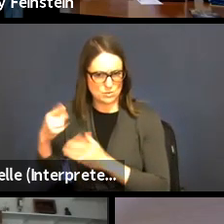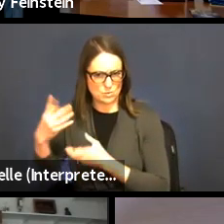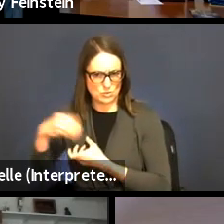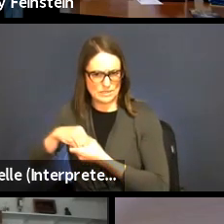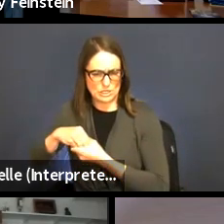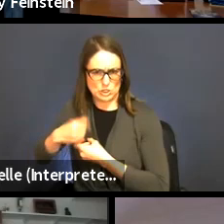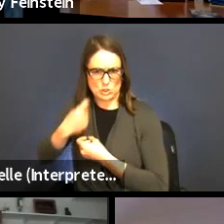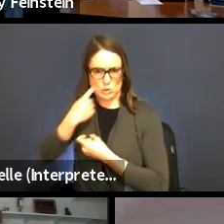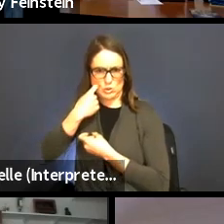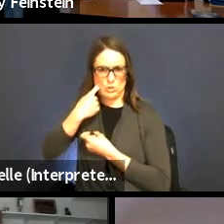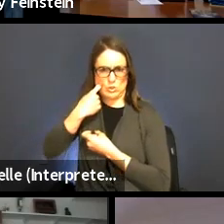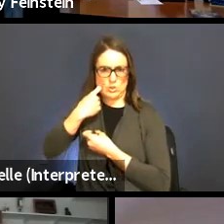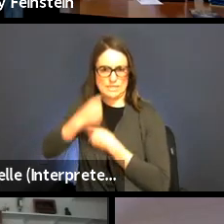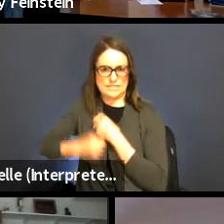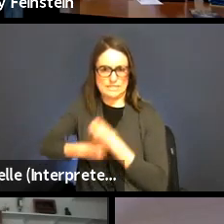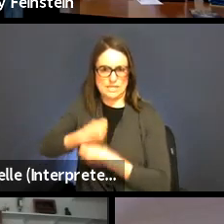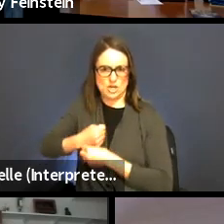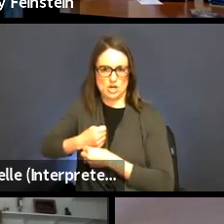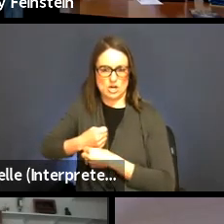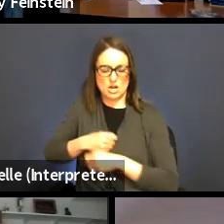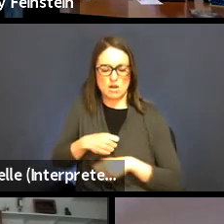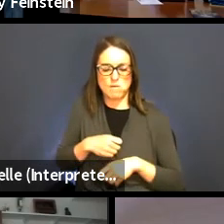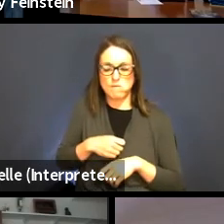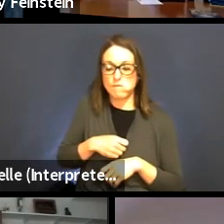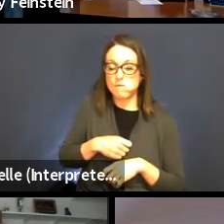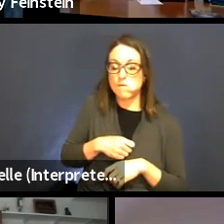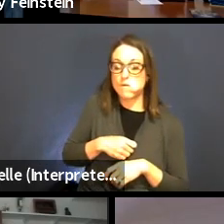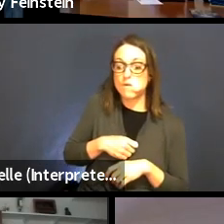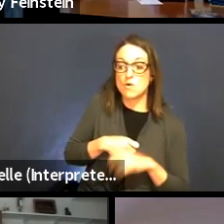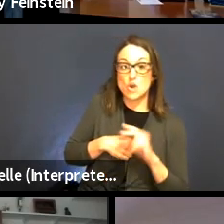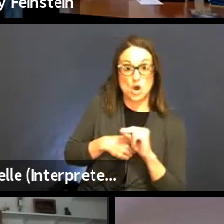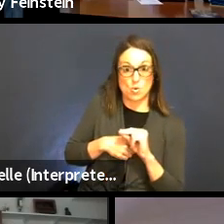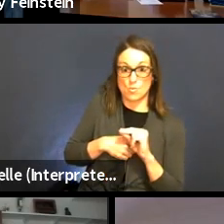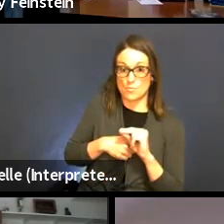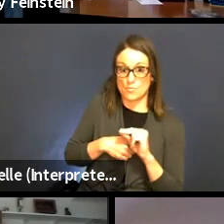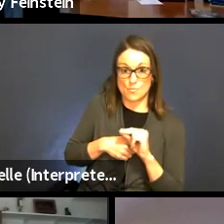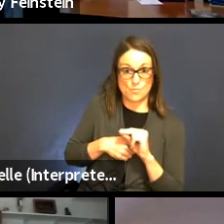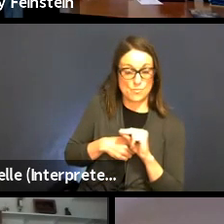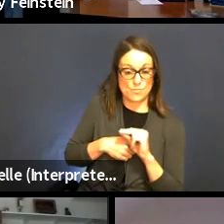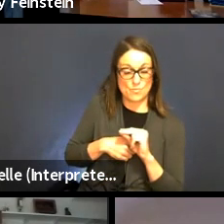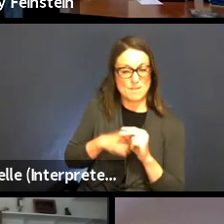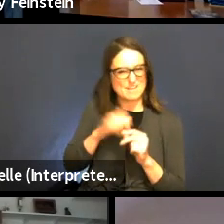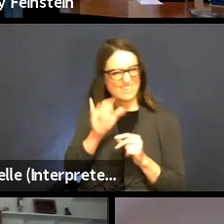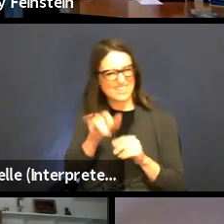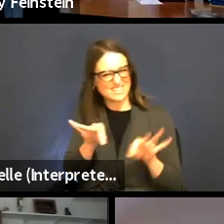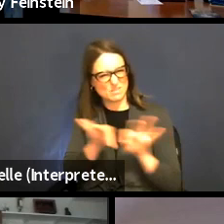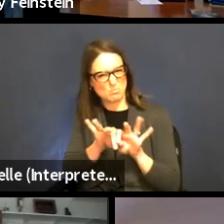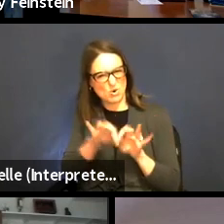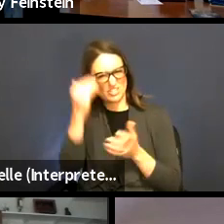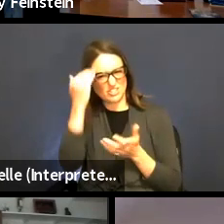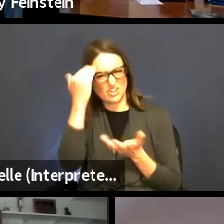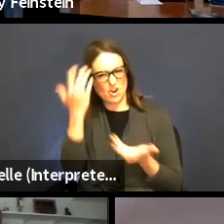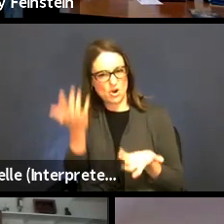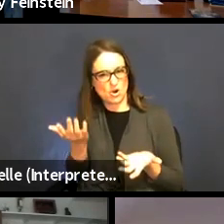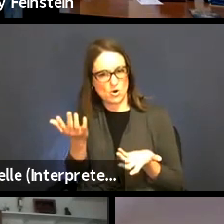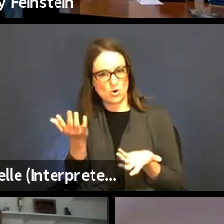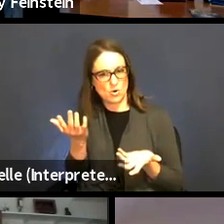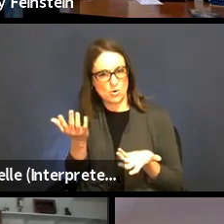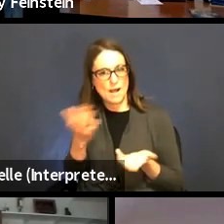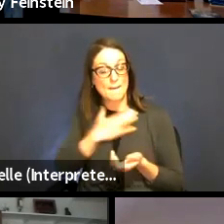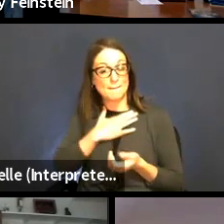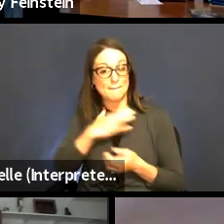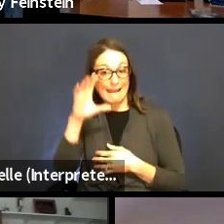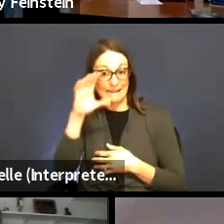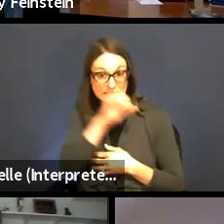It would, Sam, go ahead. No. No, I think it's important to know. My assumption is that's